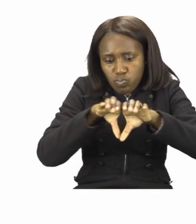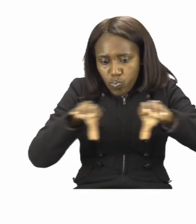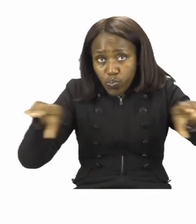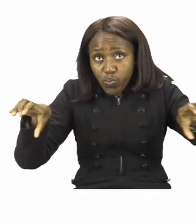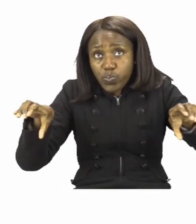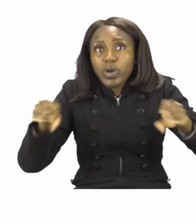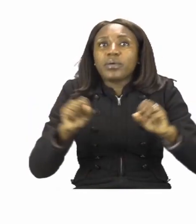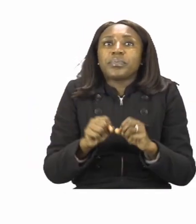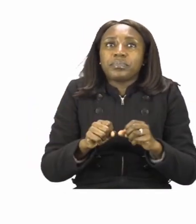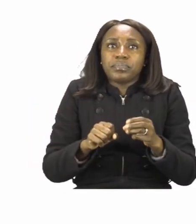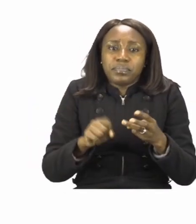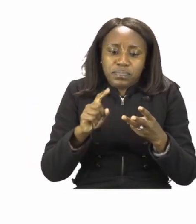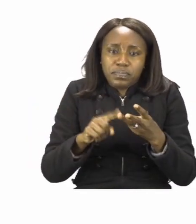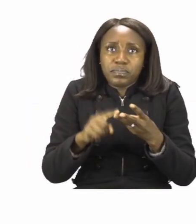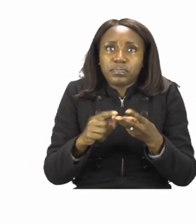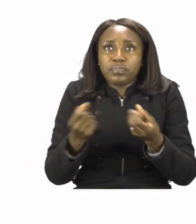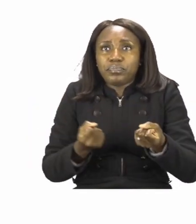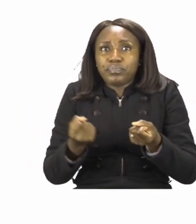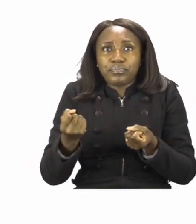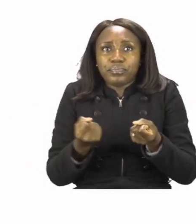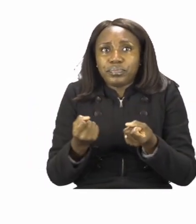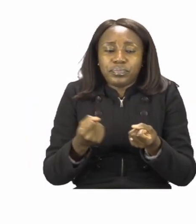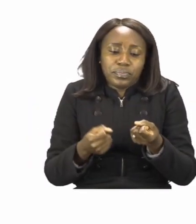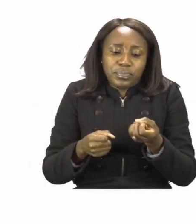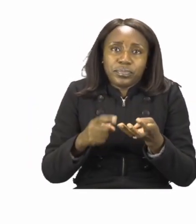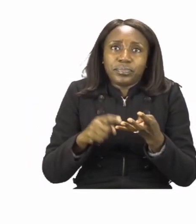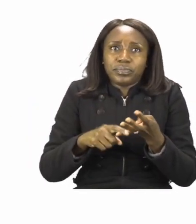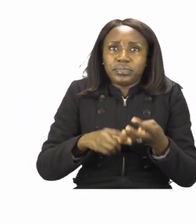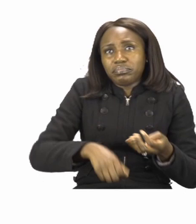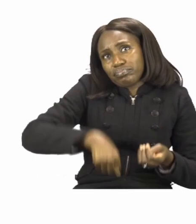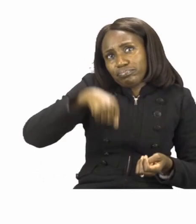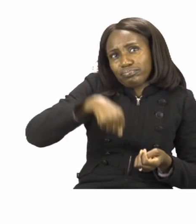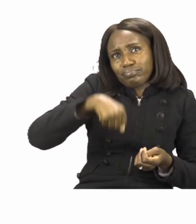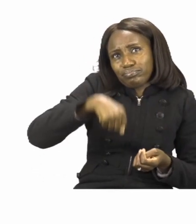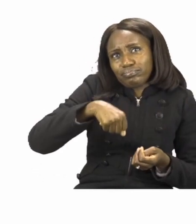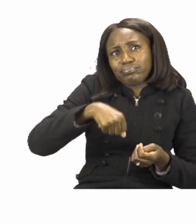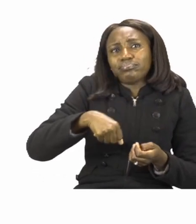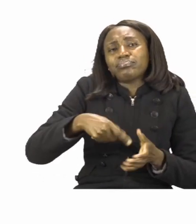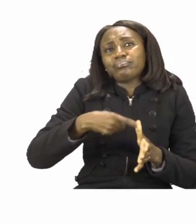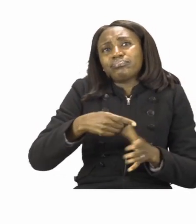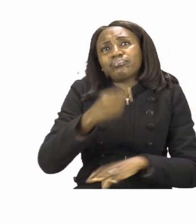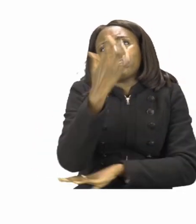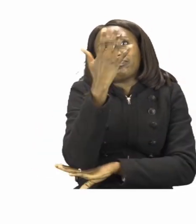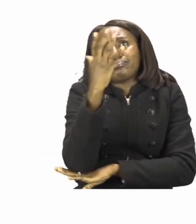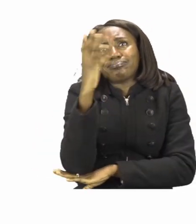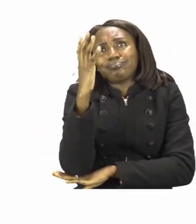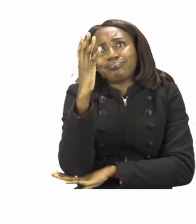log, a car, a tree, and